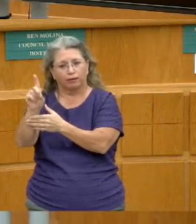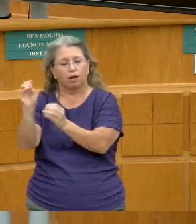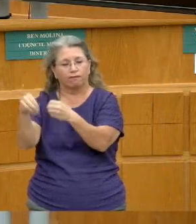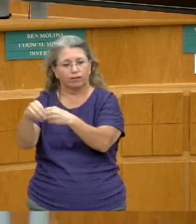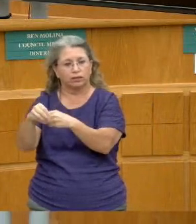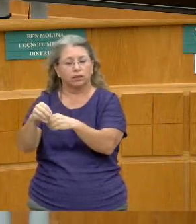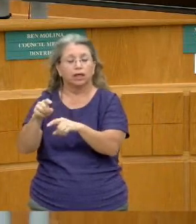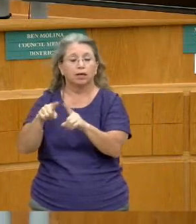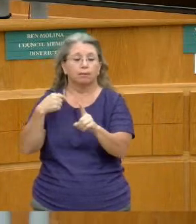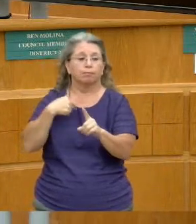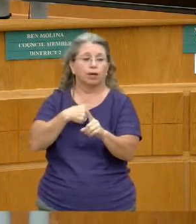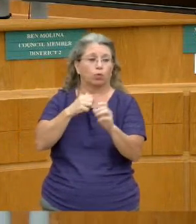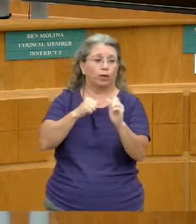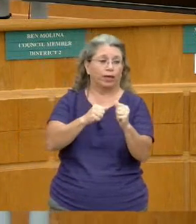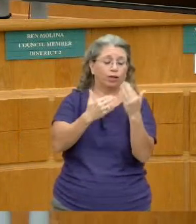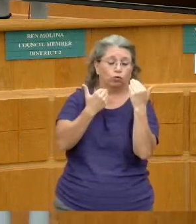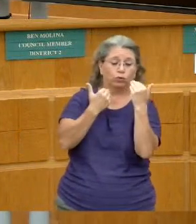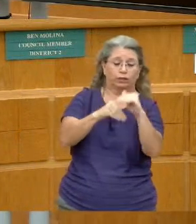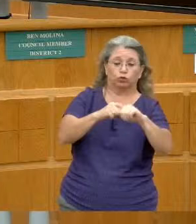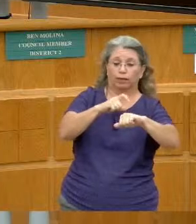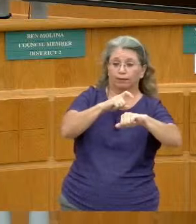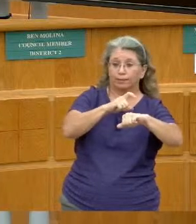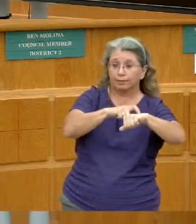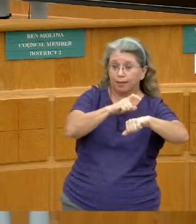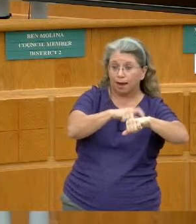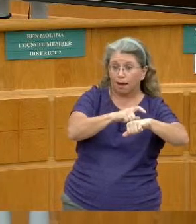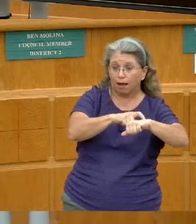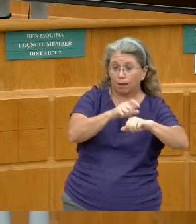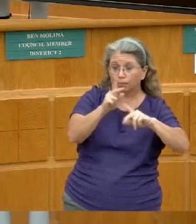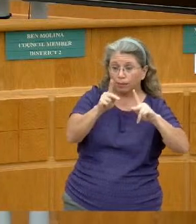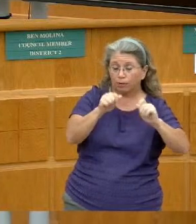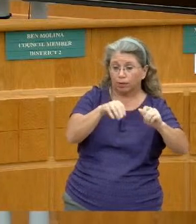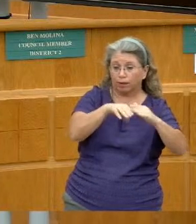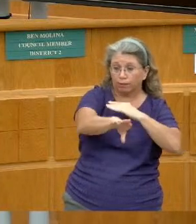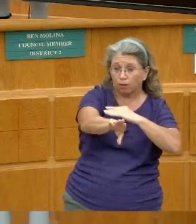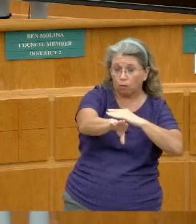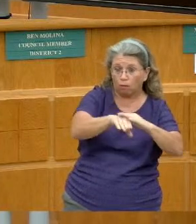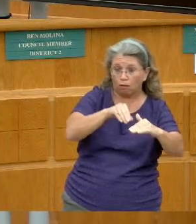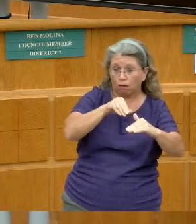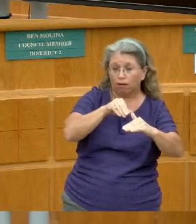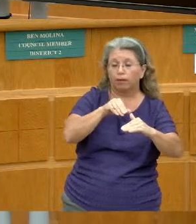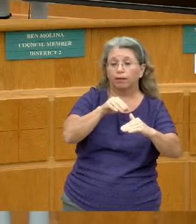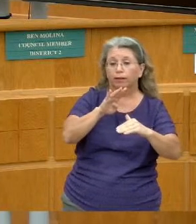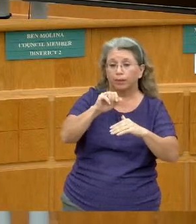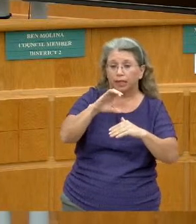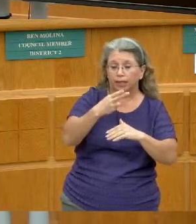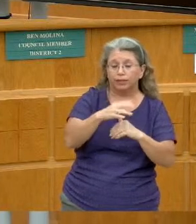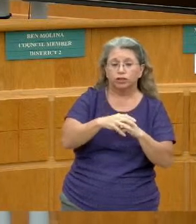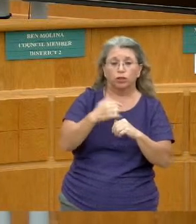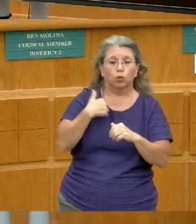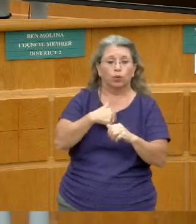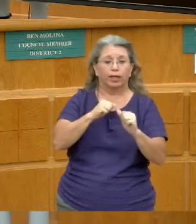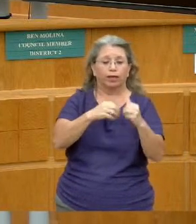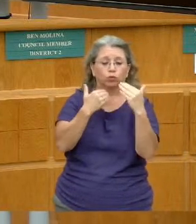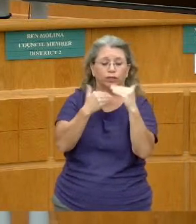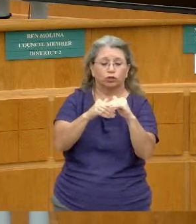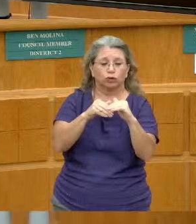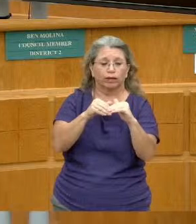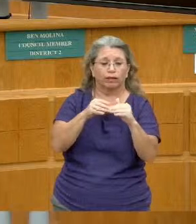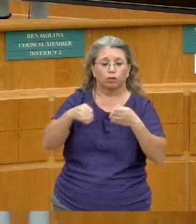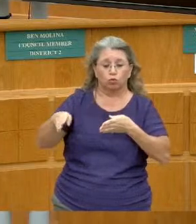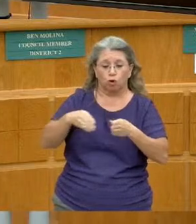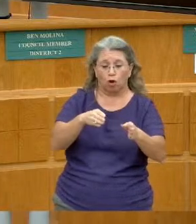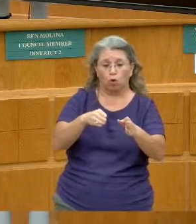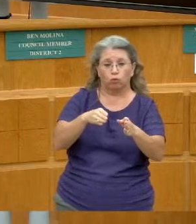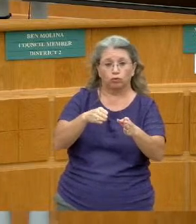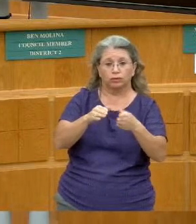time frame that people can be on them. We can restrict the access roads. And I think that's something that is best done in cooperation. What I'd